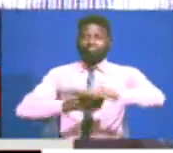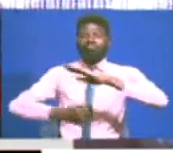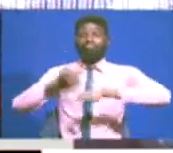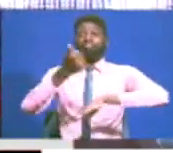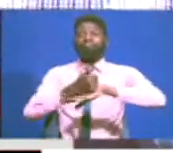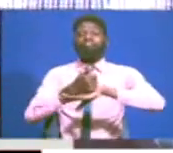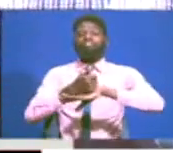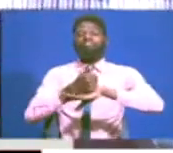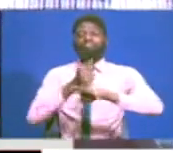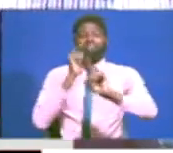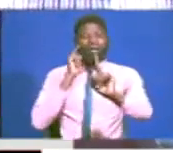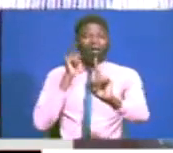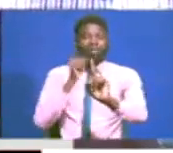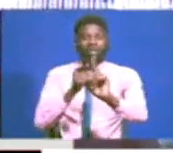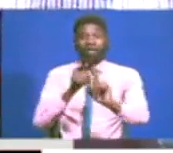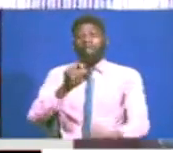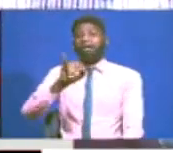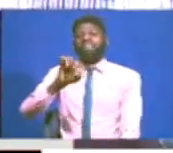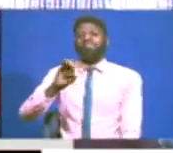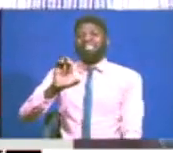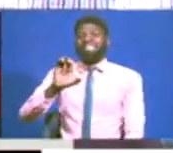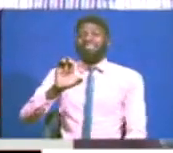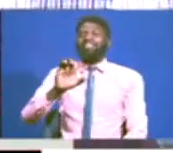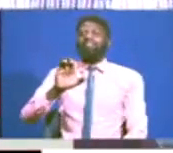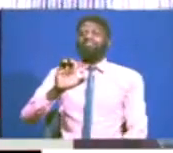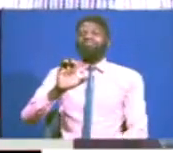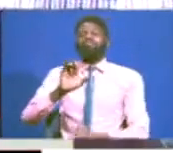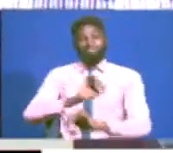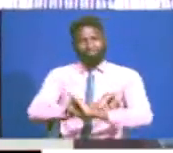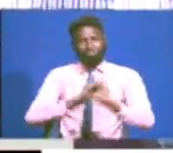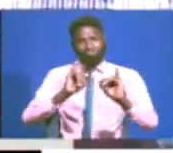ends its monolithic operations.